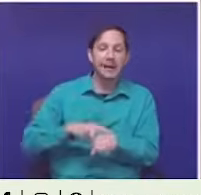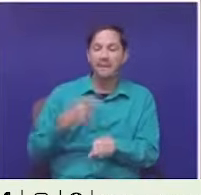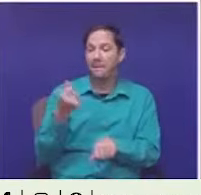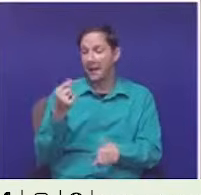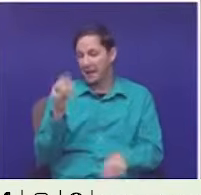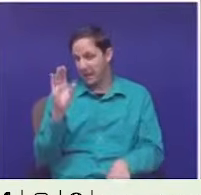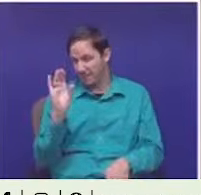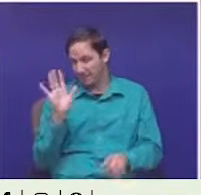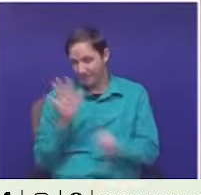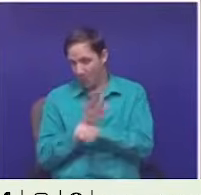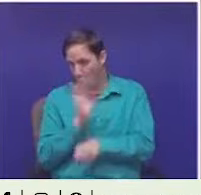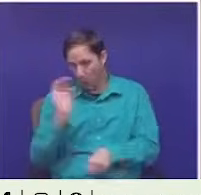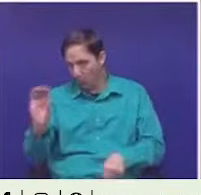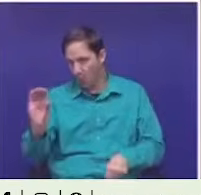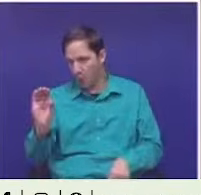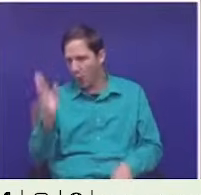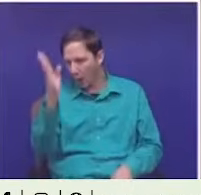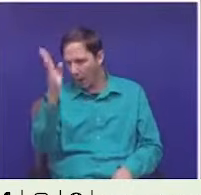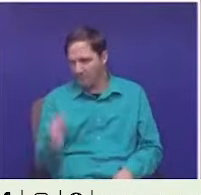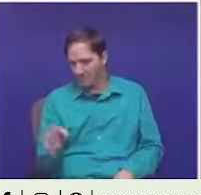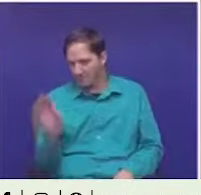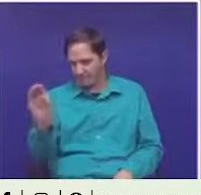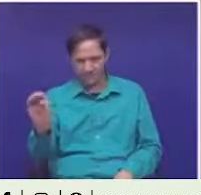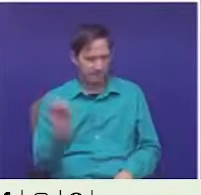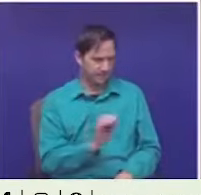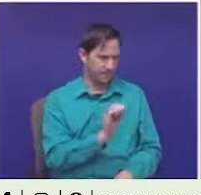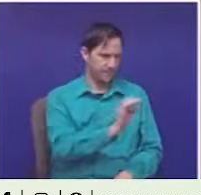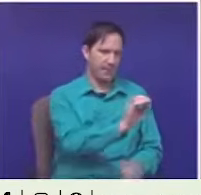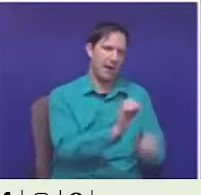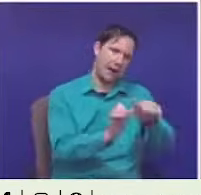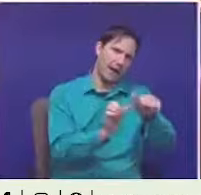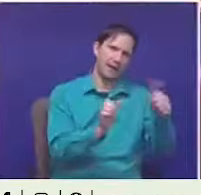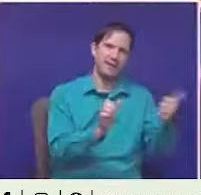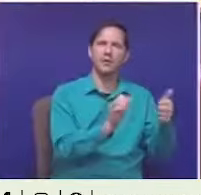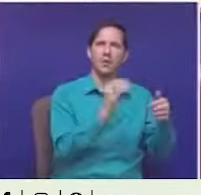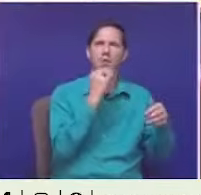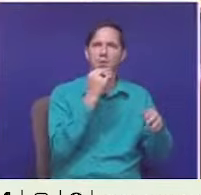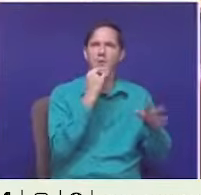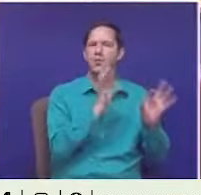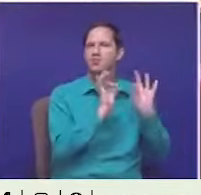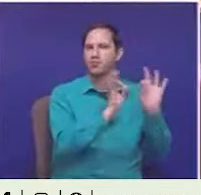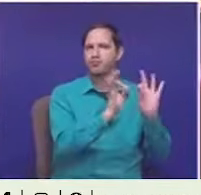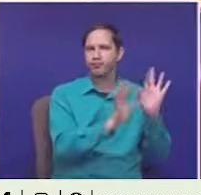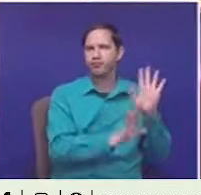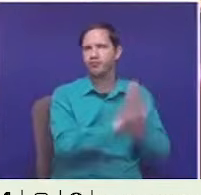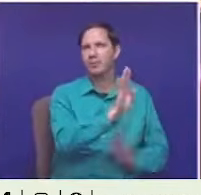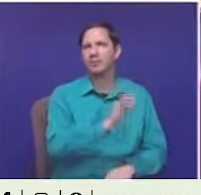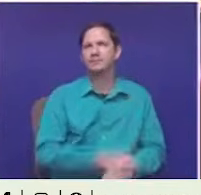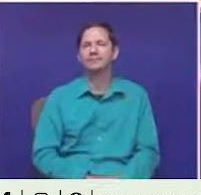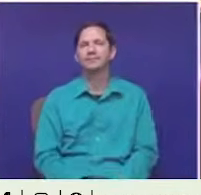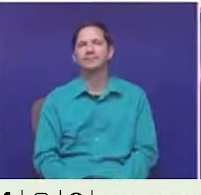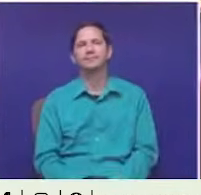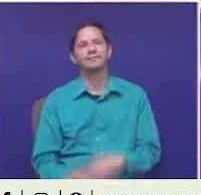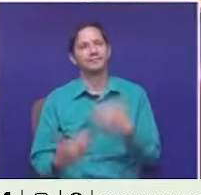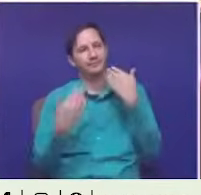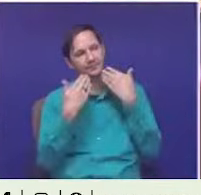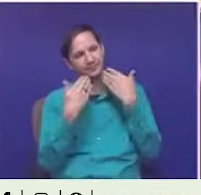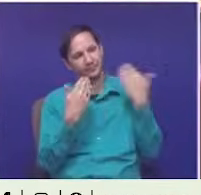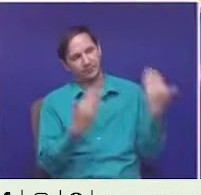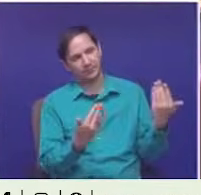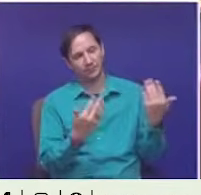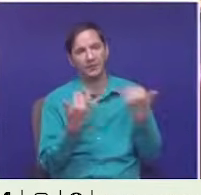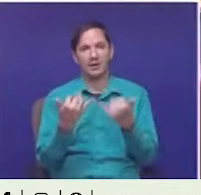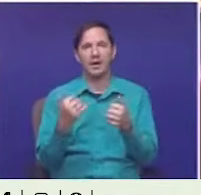we don't utilize our money as we should. Thank you very much, sir. Thank you very much, Minister. Let's go to the